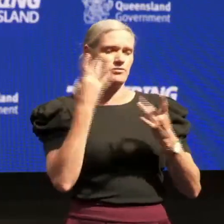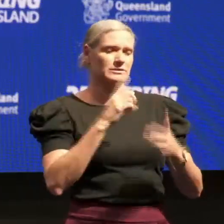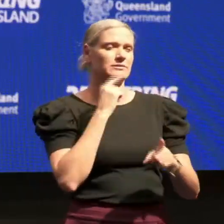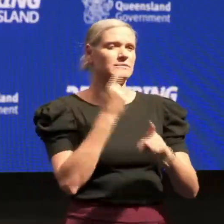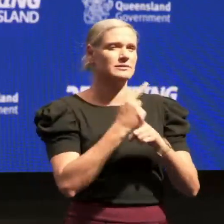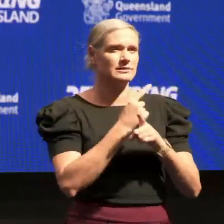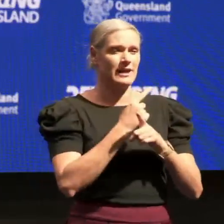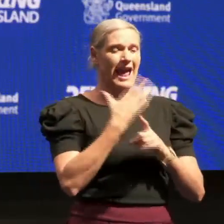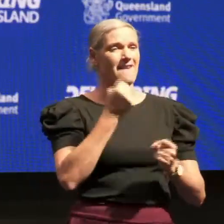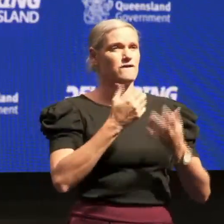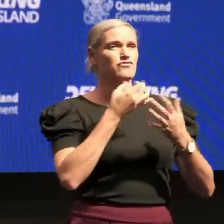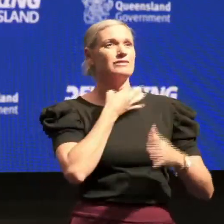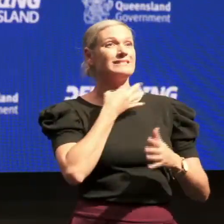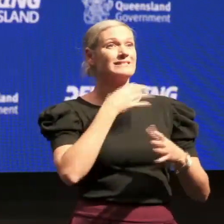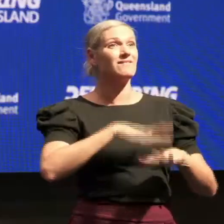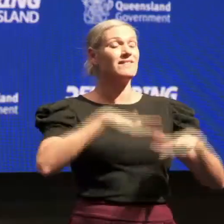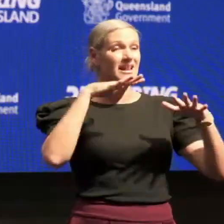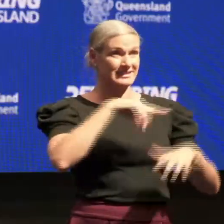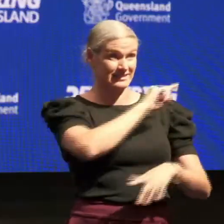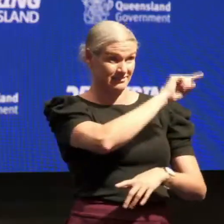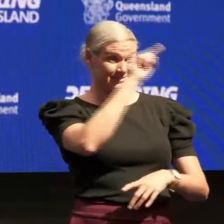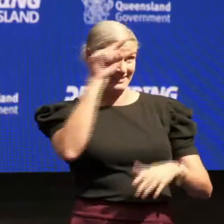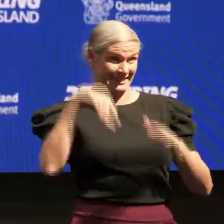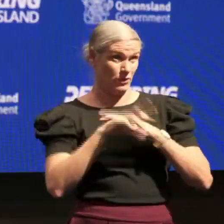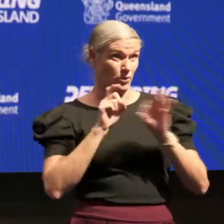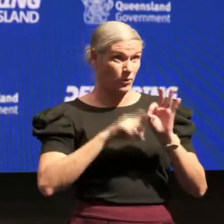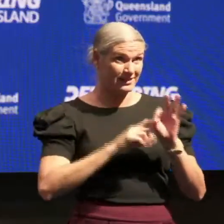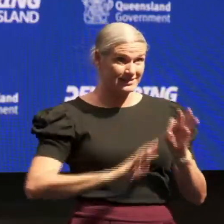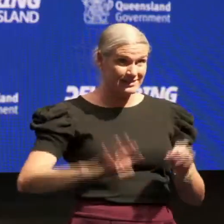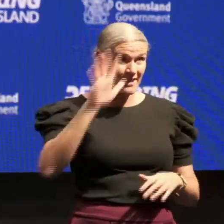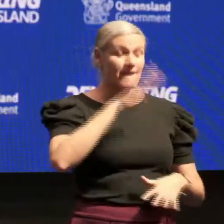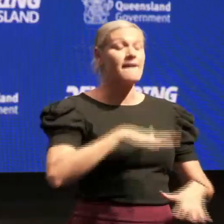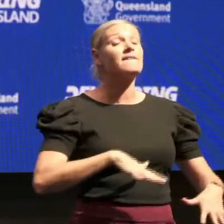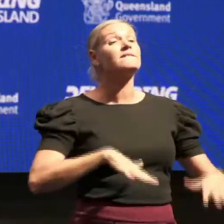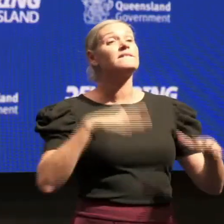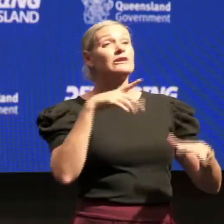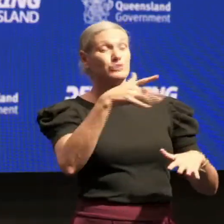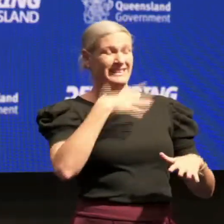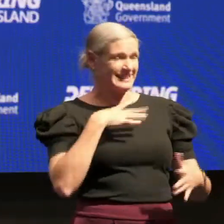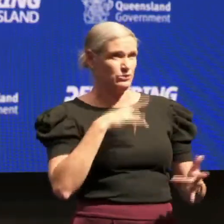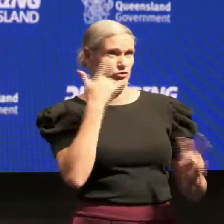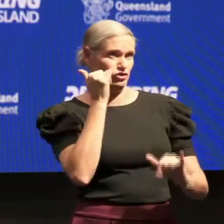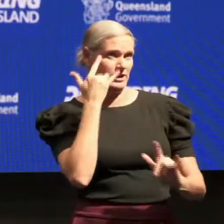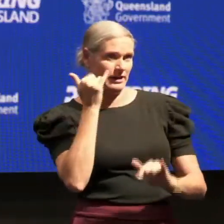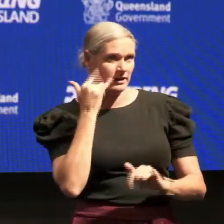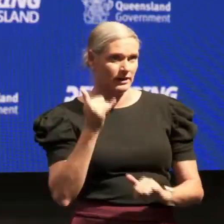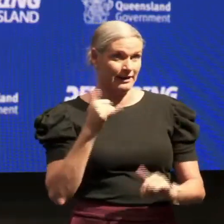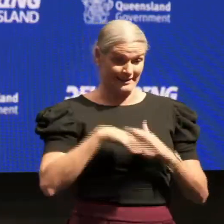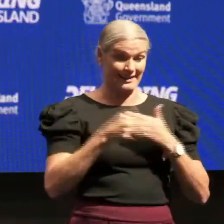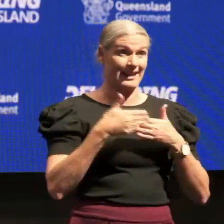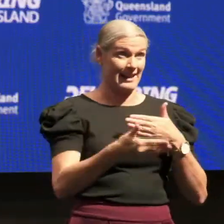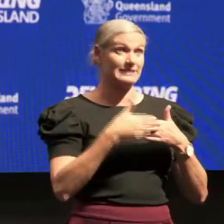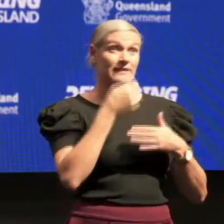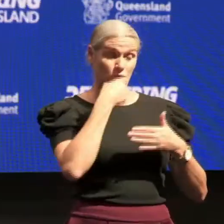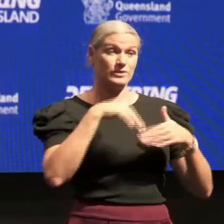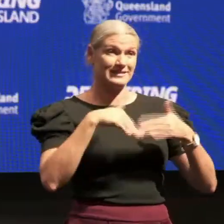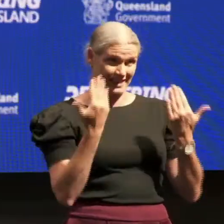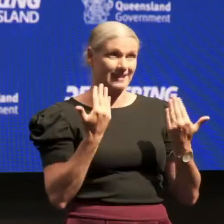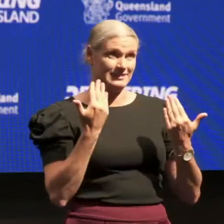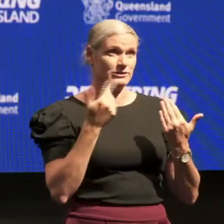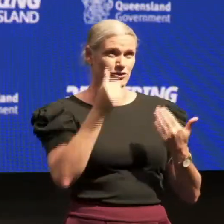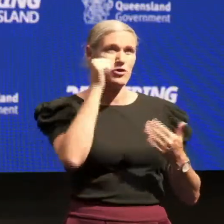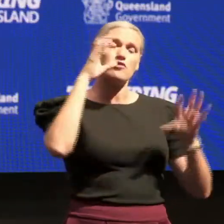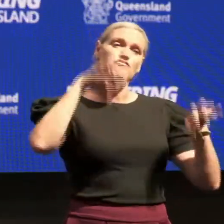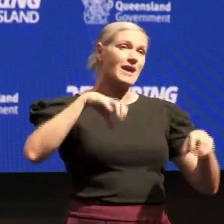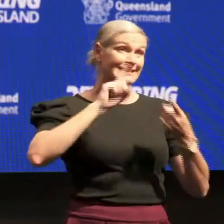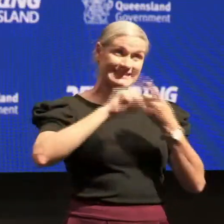broad areas of flooding that are currently occurring across the state and where flooding may occur within the next couple of days as this